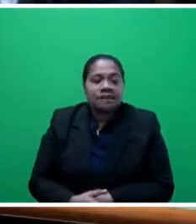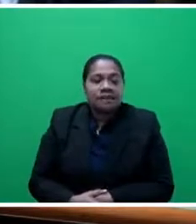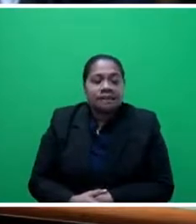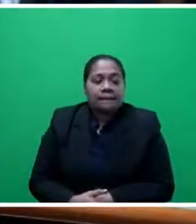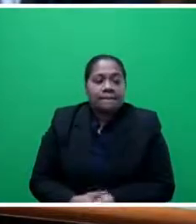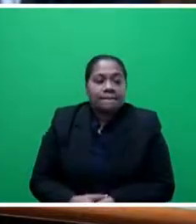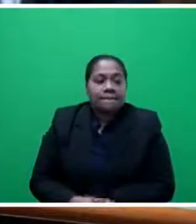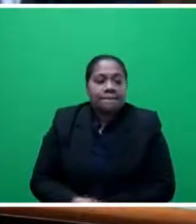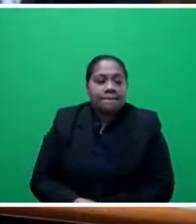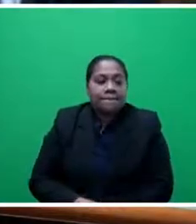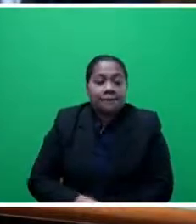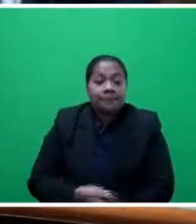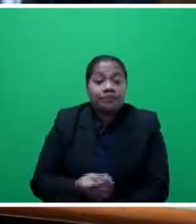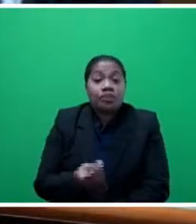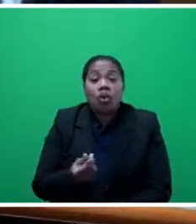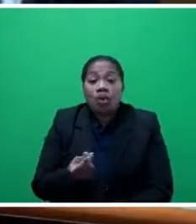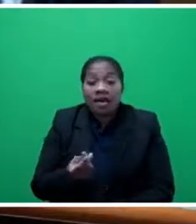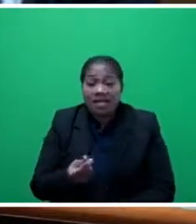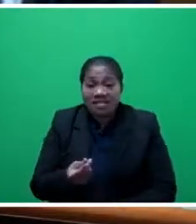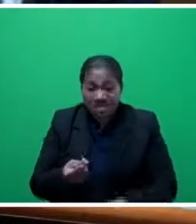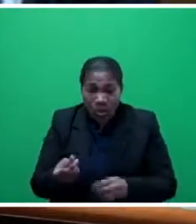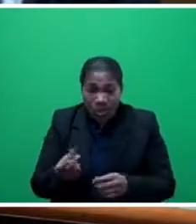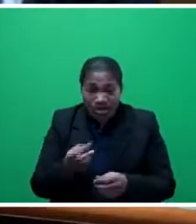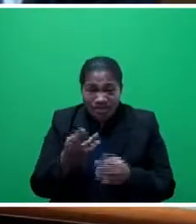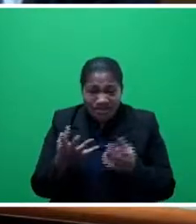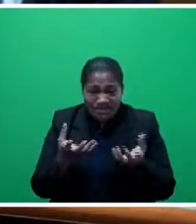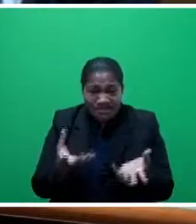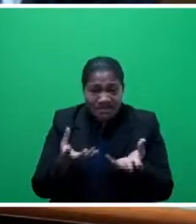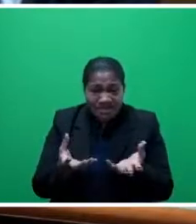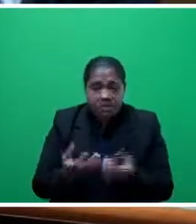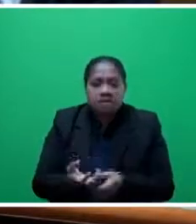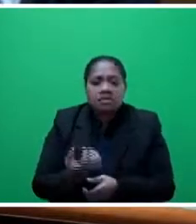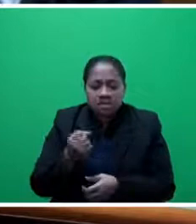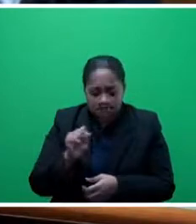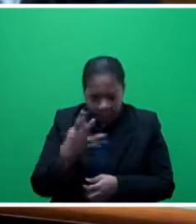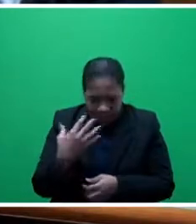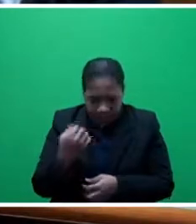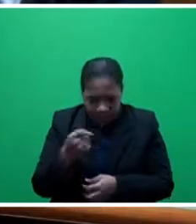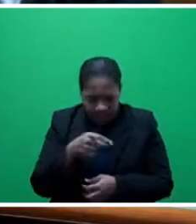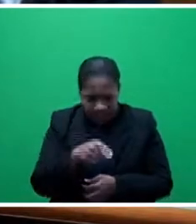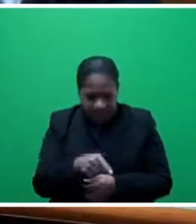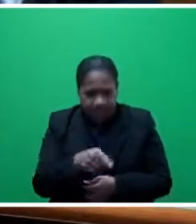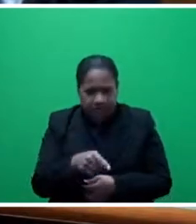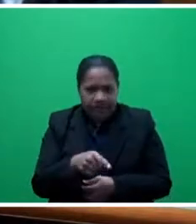Edible oil, for example, still carries a 15% duty with concessions available to retailers.